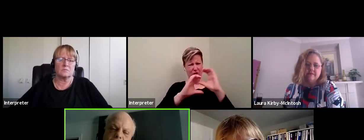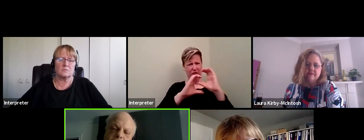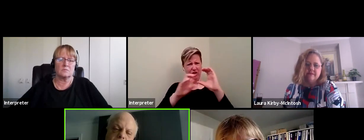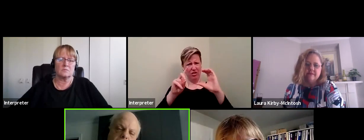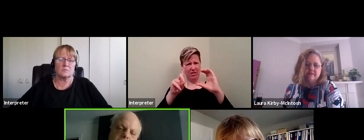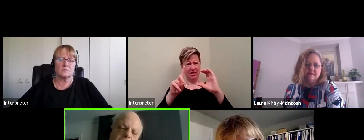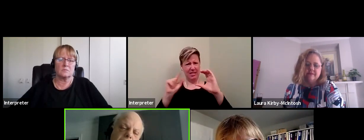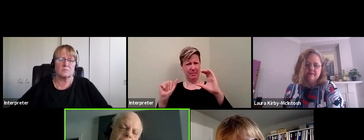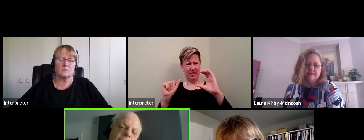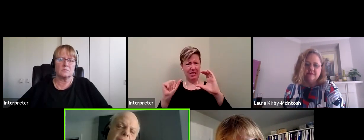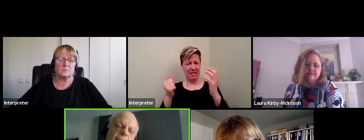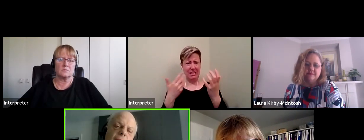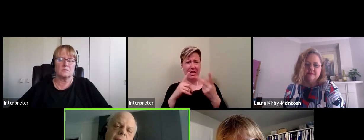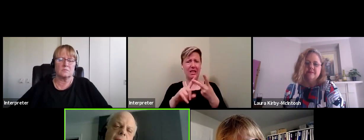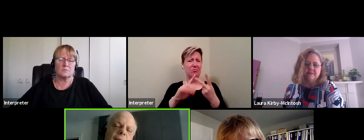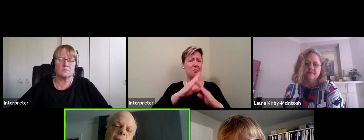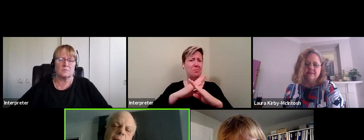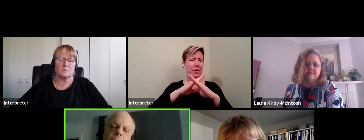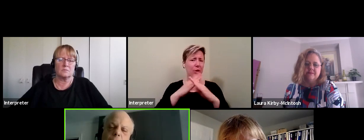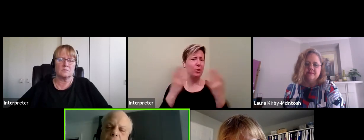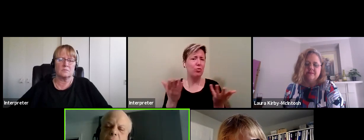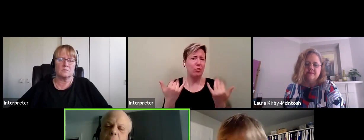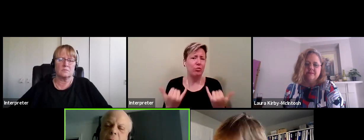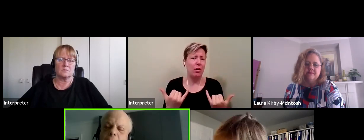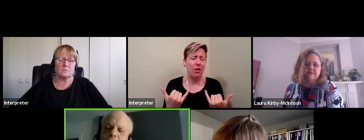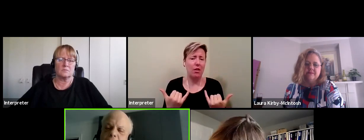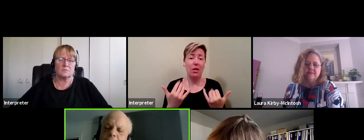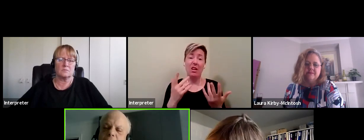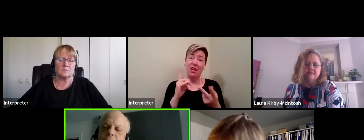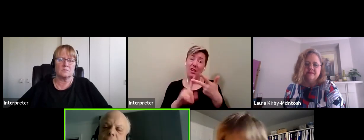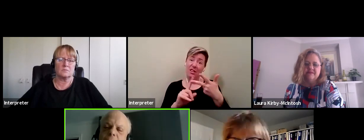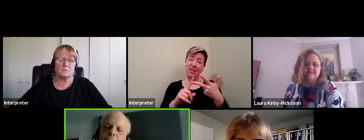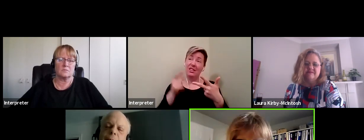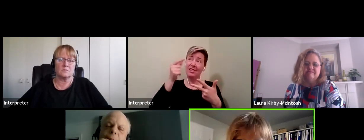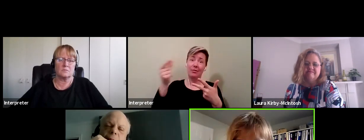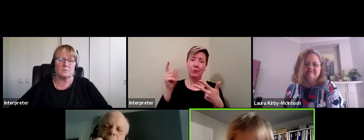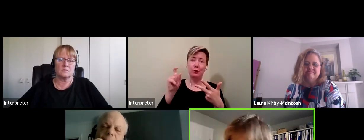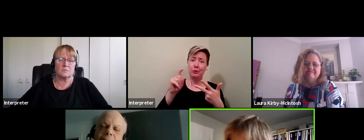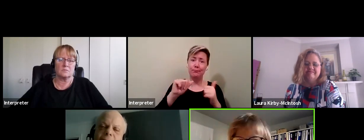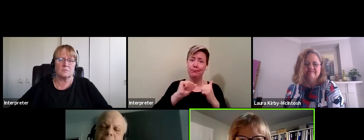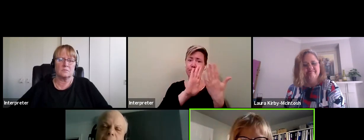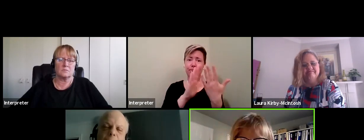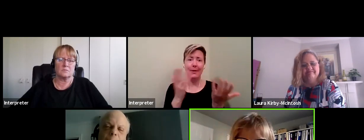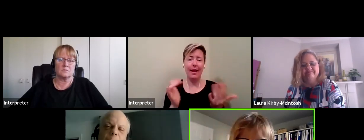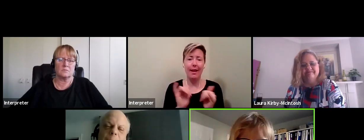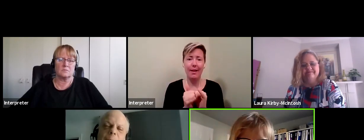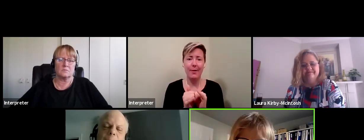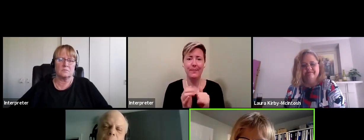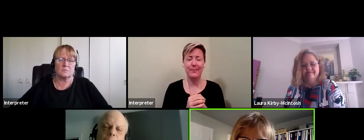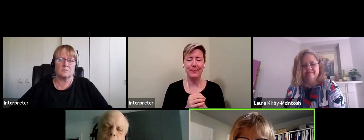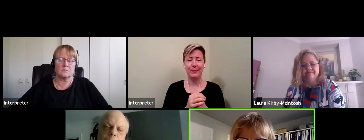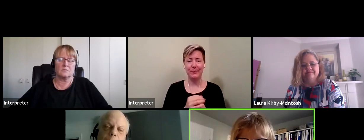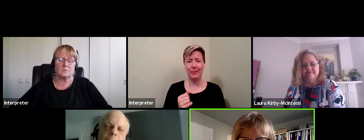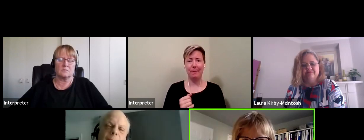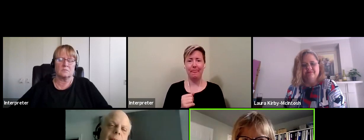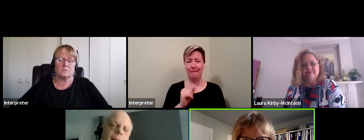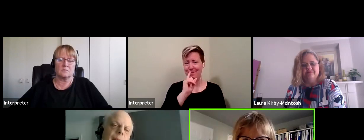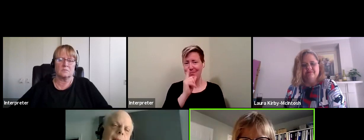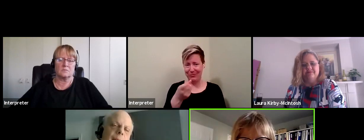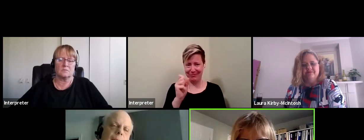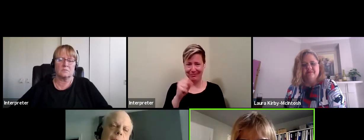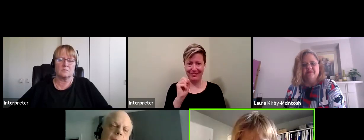what are the added hardships they're facing, and what should government do about it? Okay, and this thing